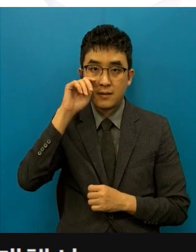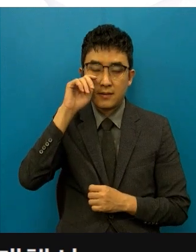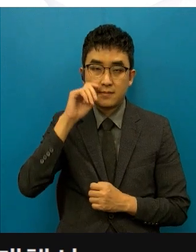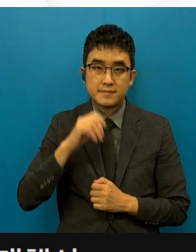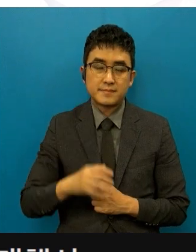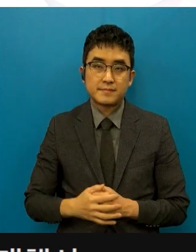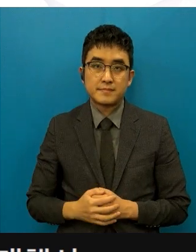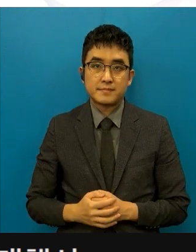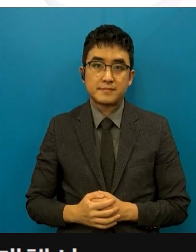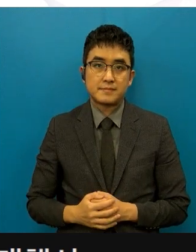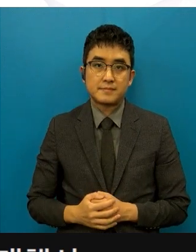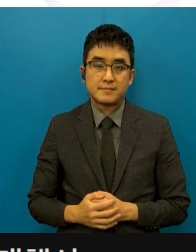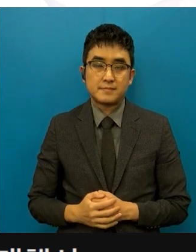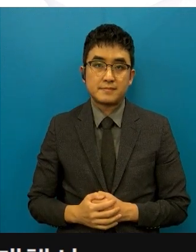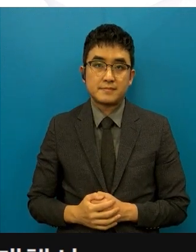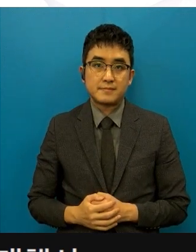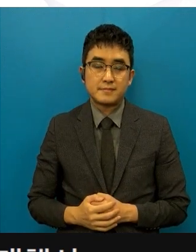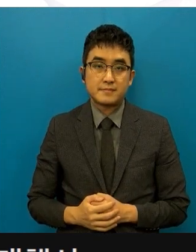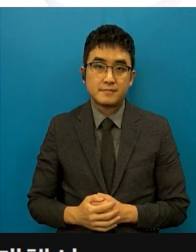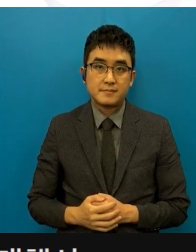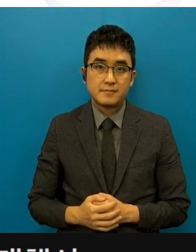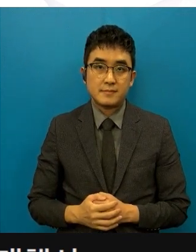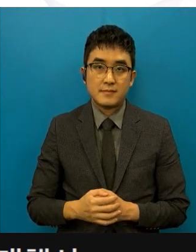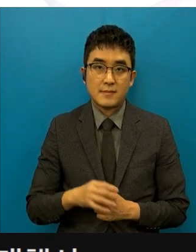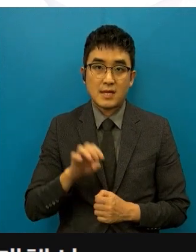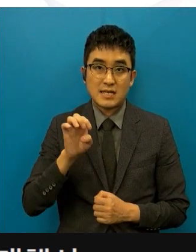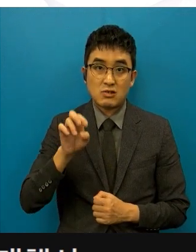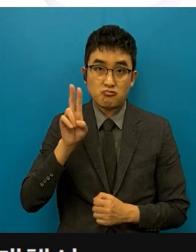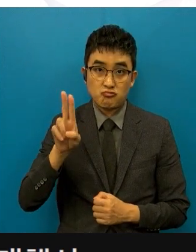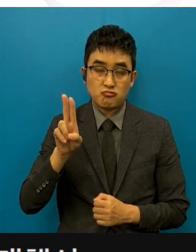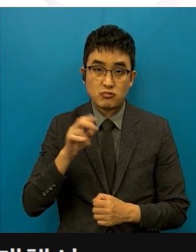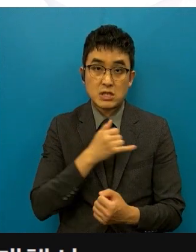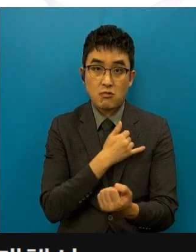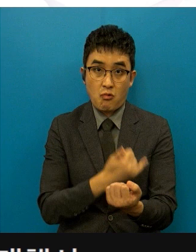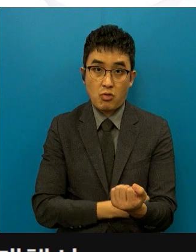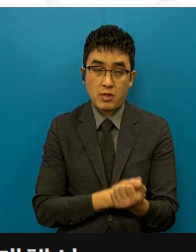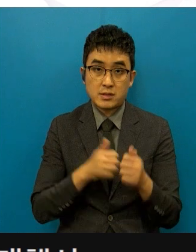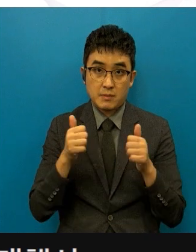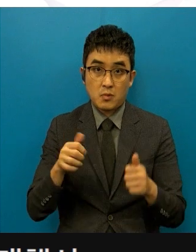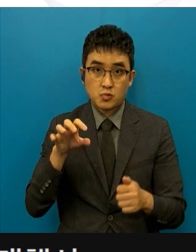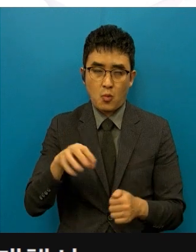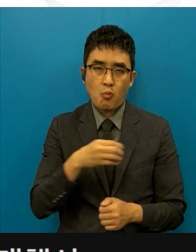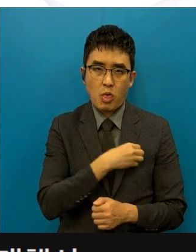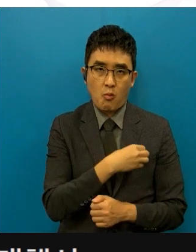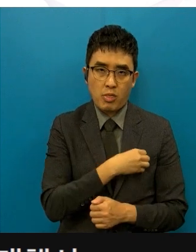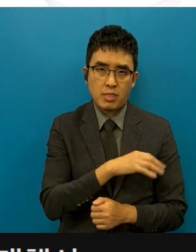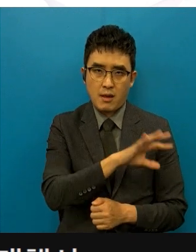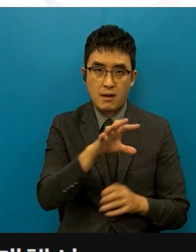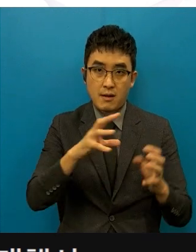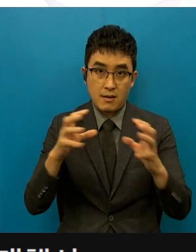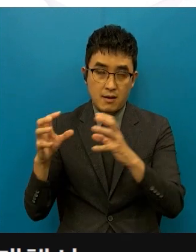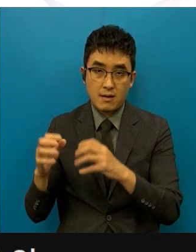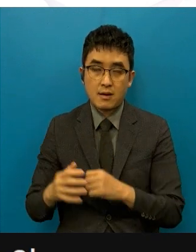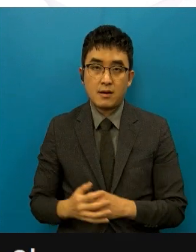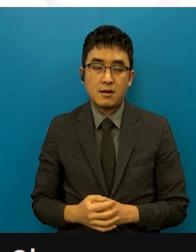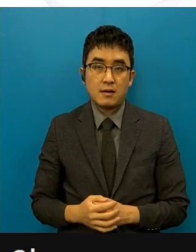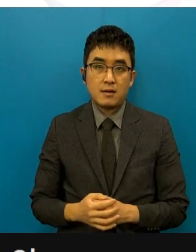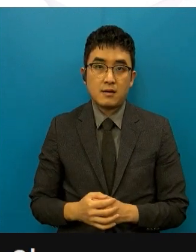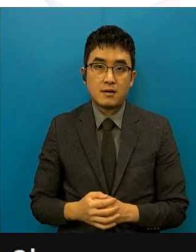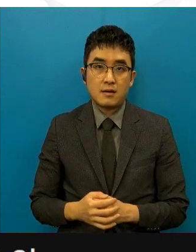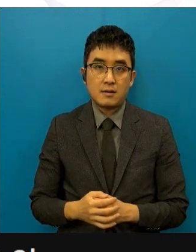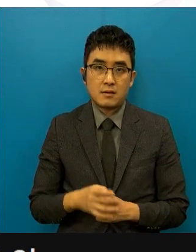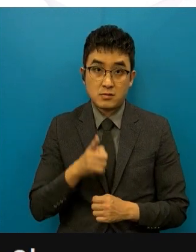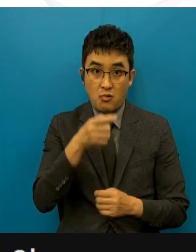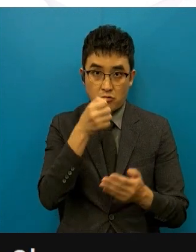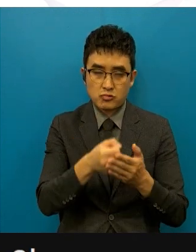they also must follow the criteria set out by the court. The European Court of Human Rights did not have many cases on the right